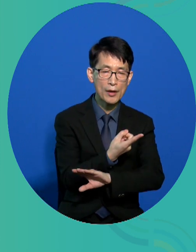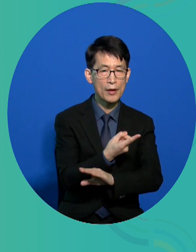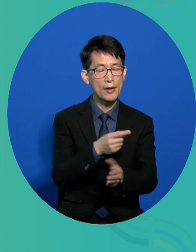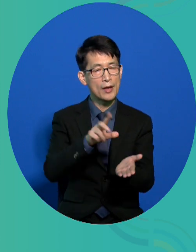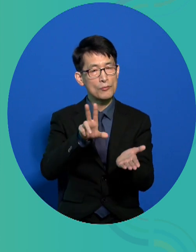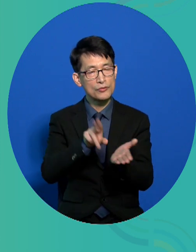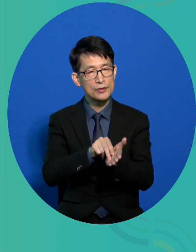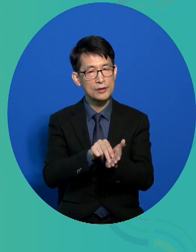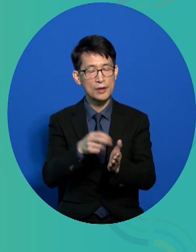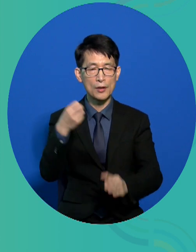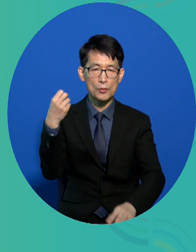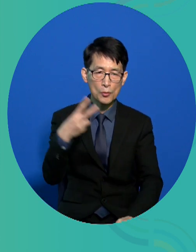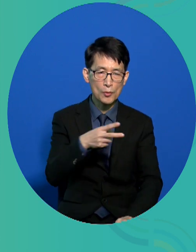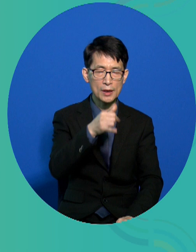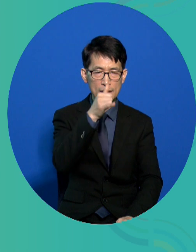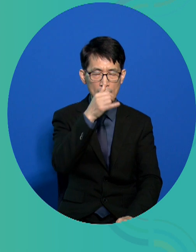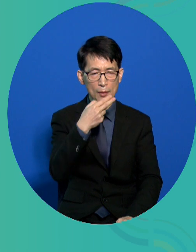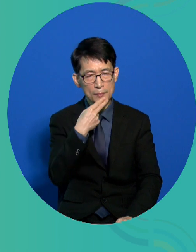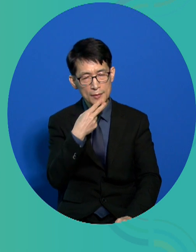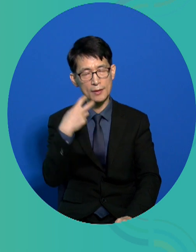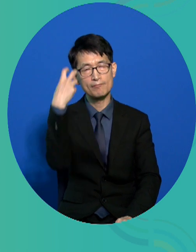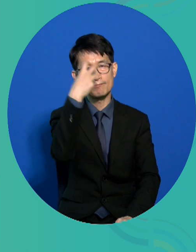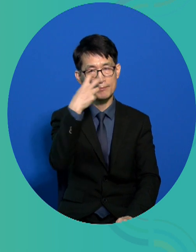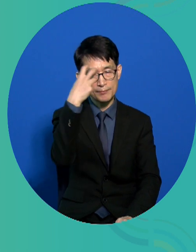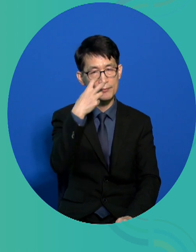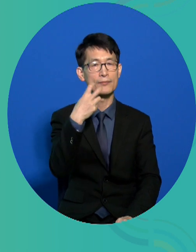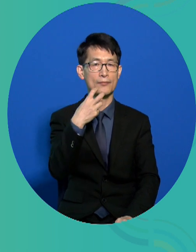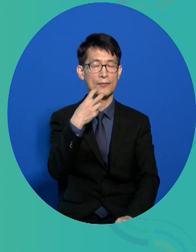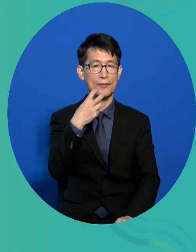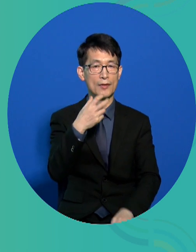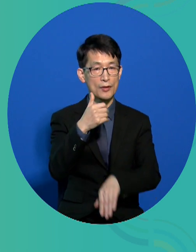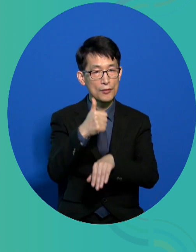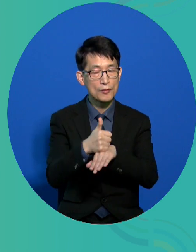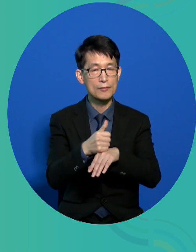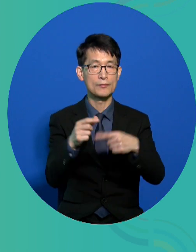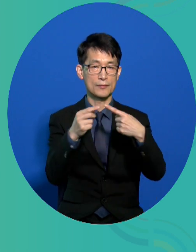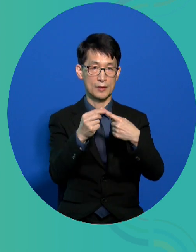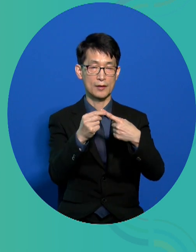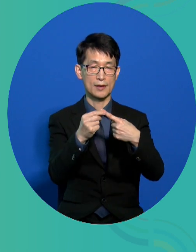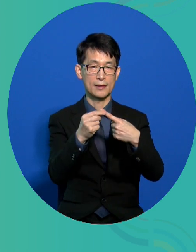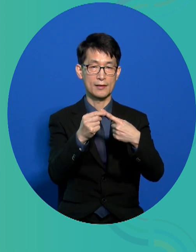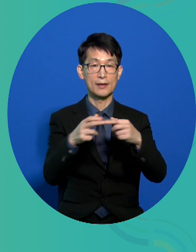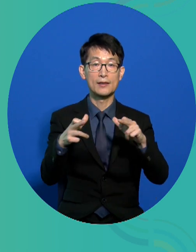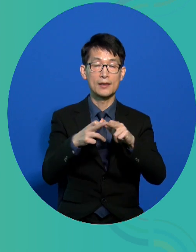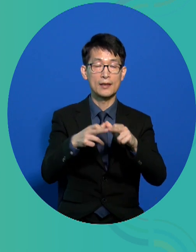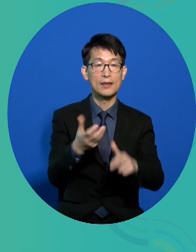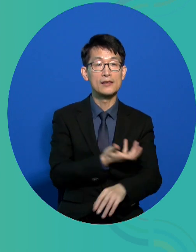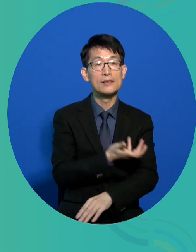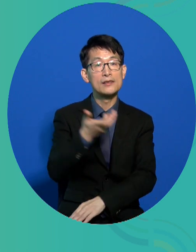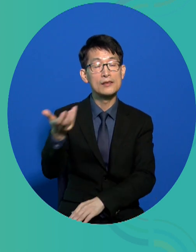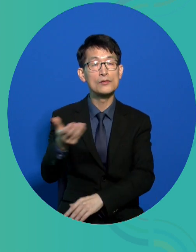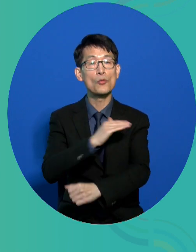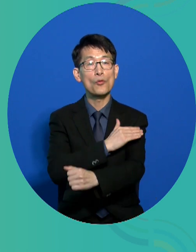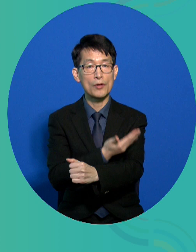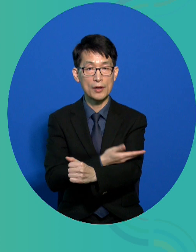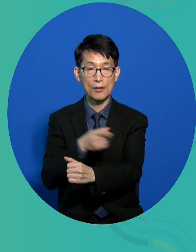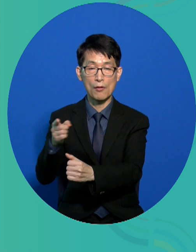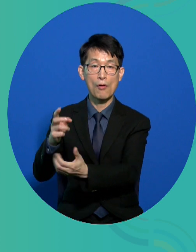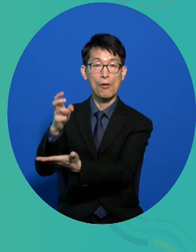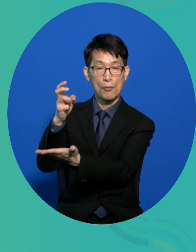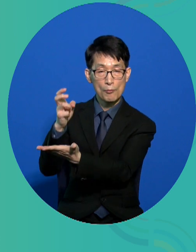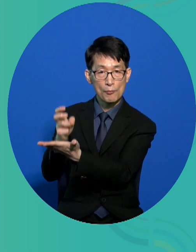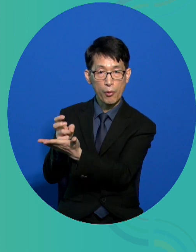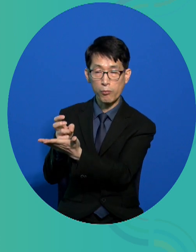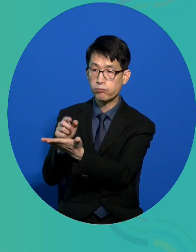also looked into other factors, and the conclusion was, first, on the right to mobility,